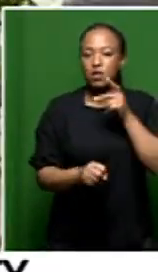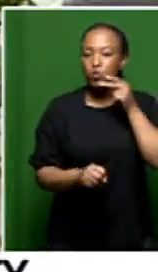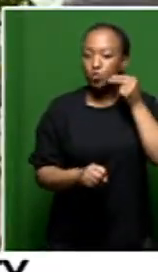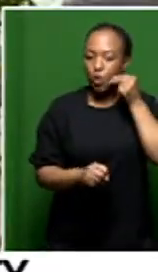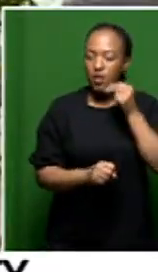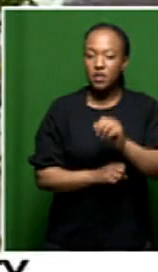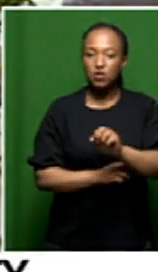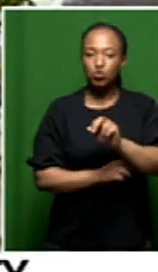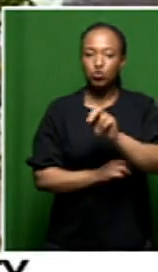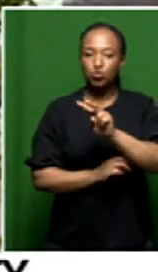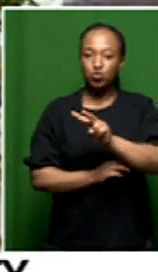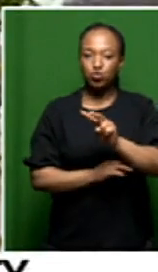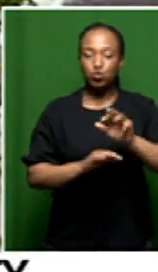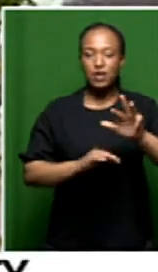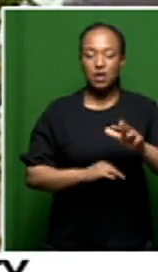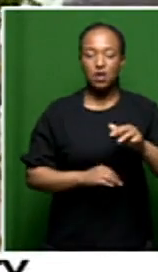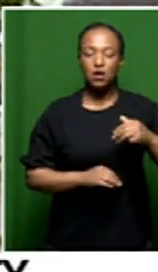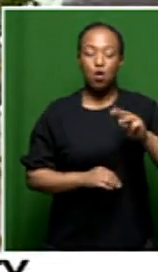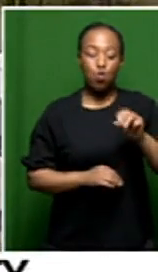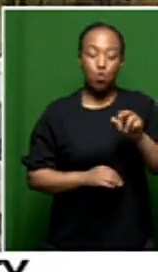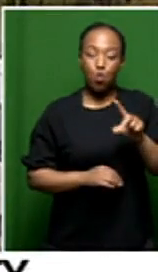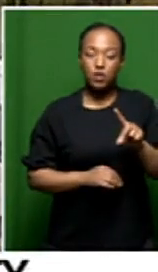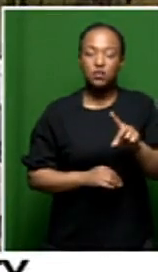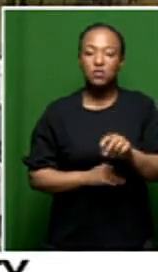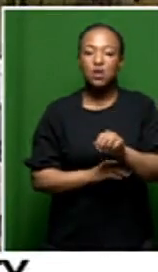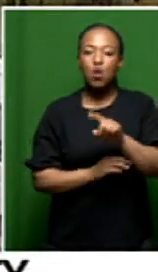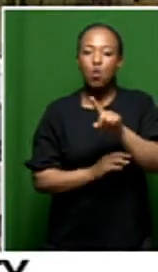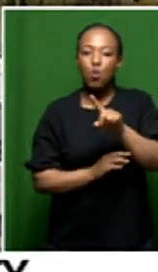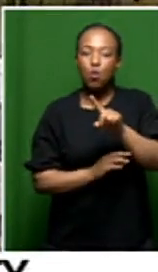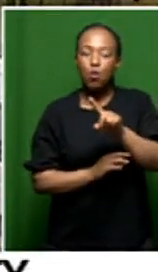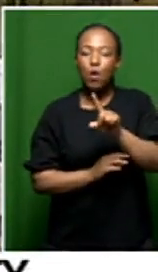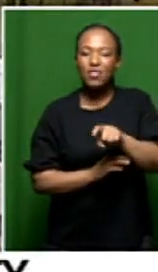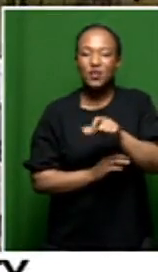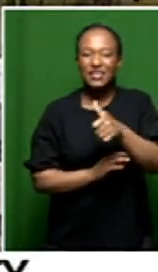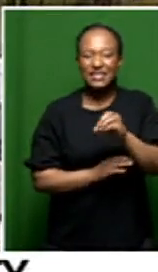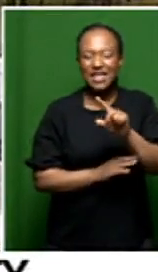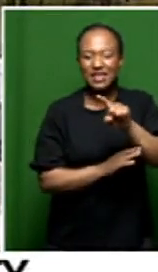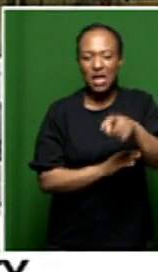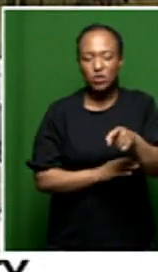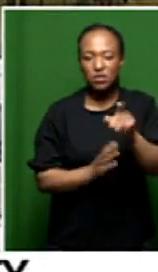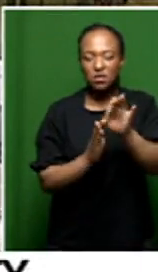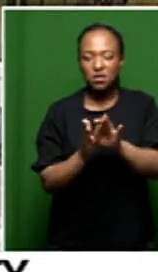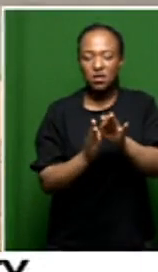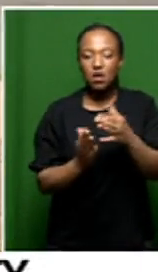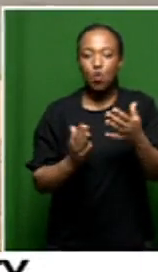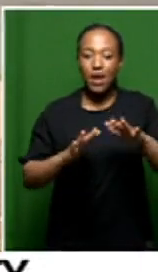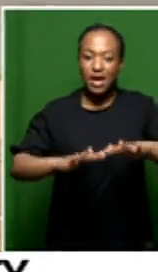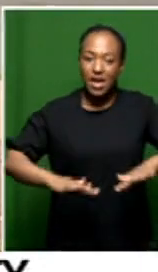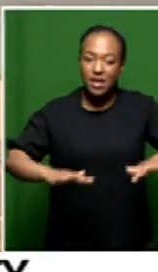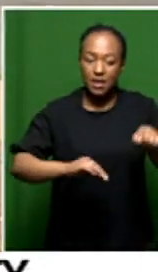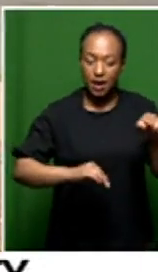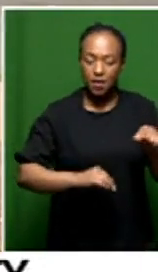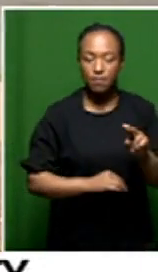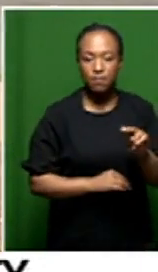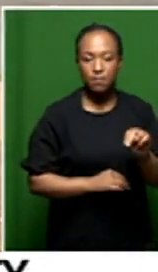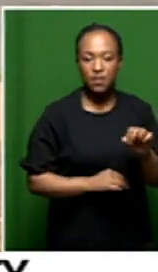229 wards with over 600,000 eligible voters. In areas such as Nolmapius,